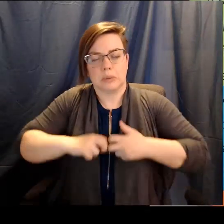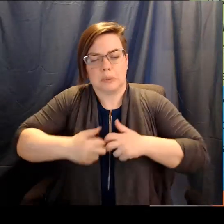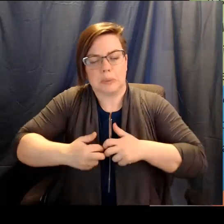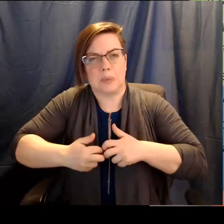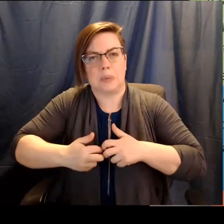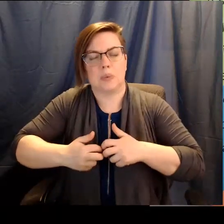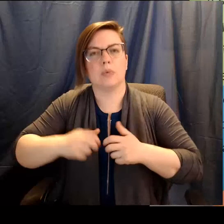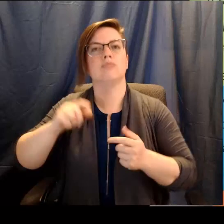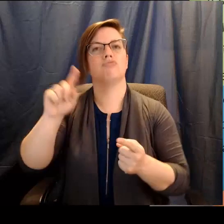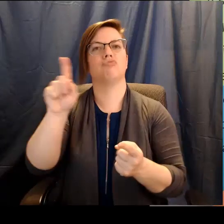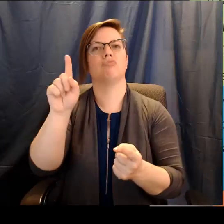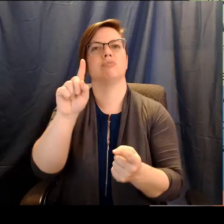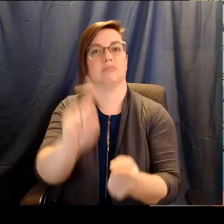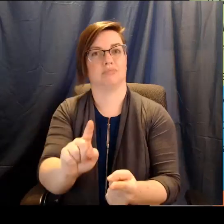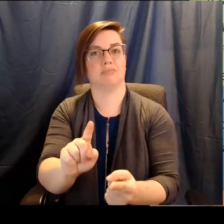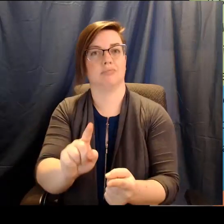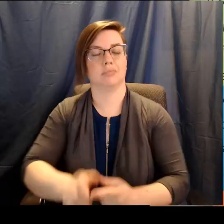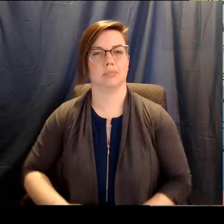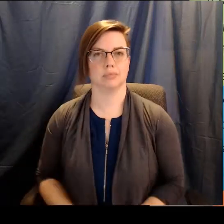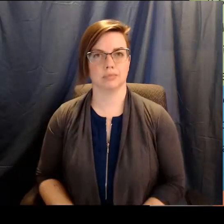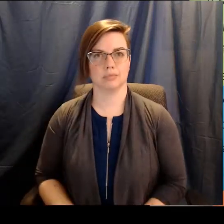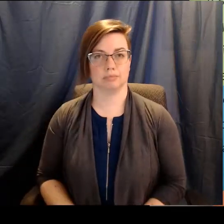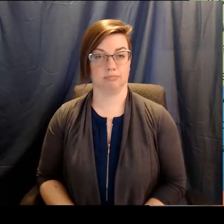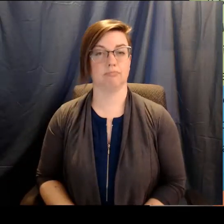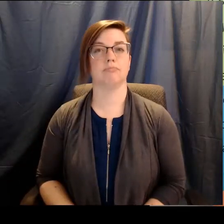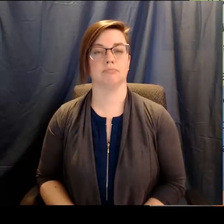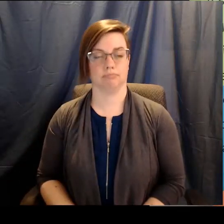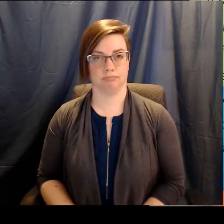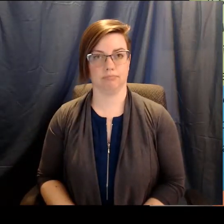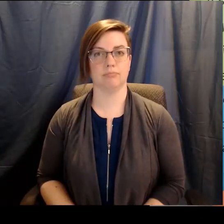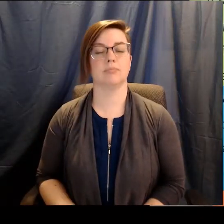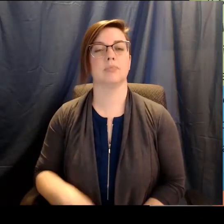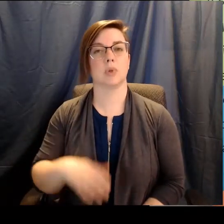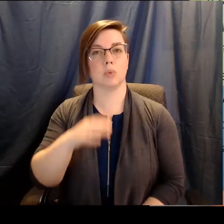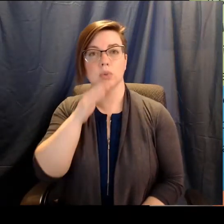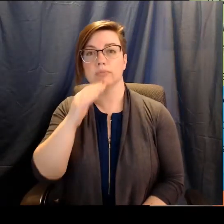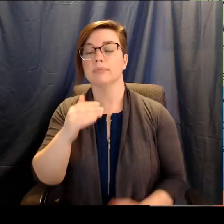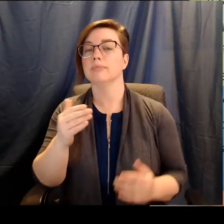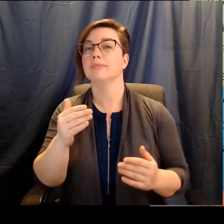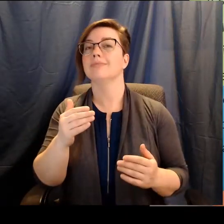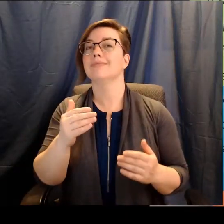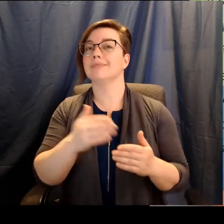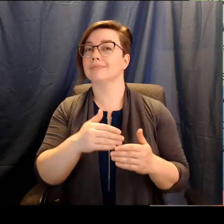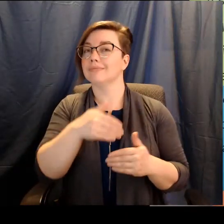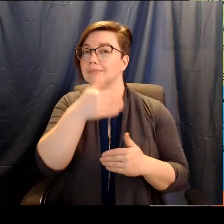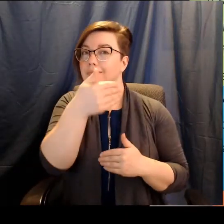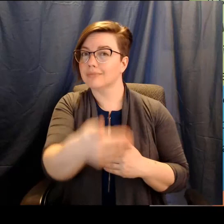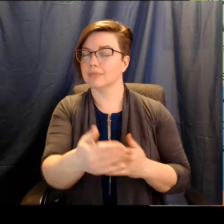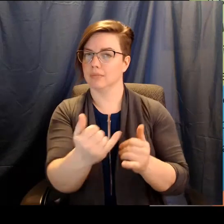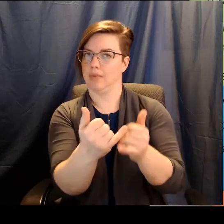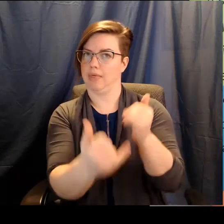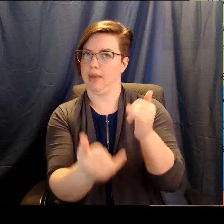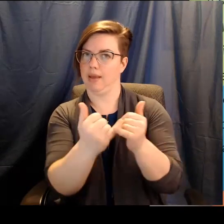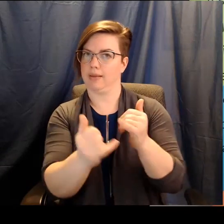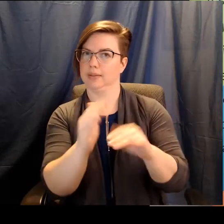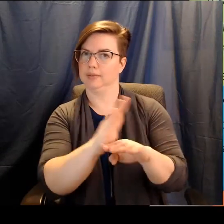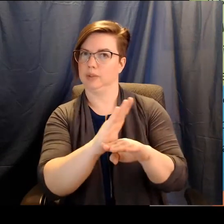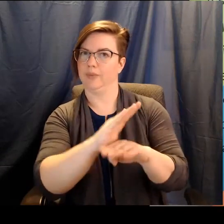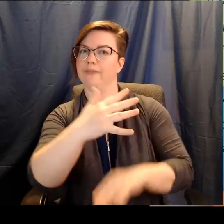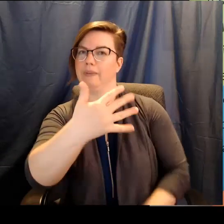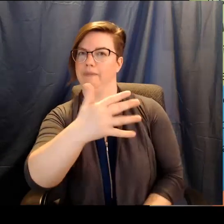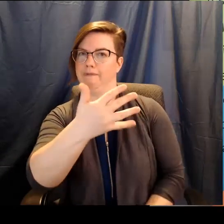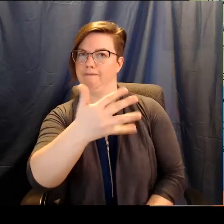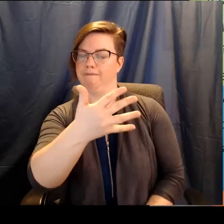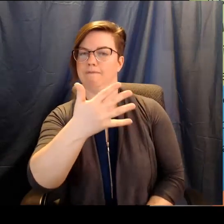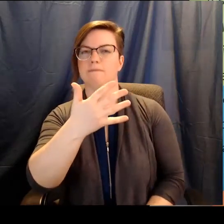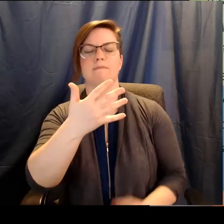of video number 4. We're now going to enter into the final video of Ergo at Home. This final video is going to be about